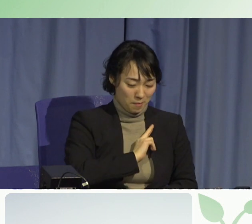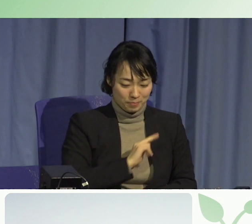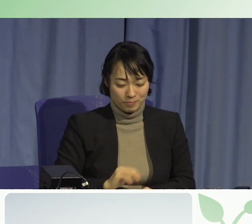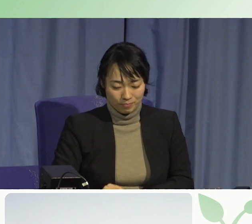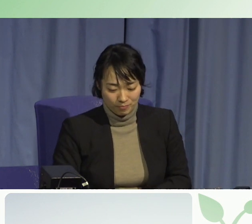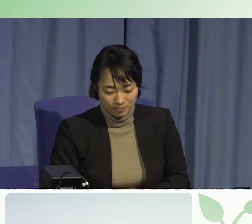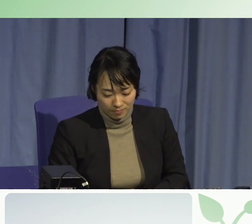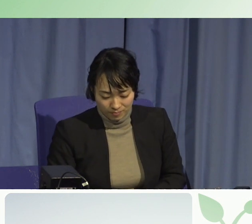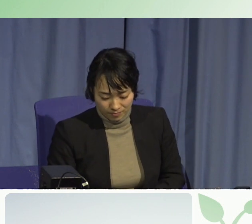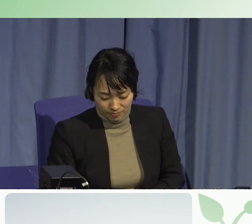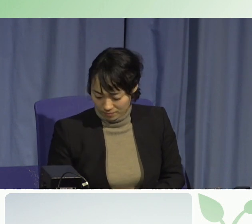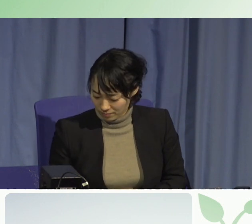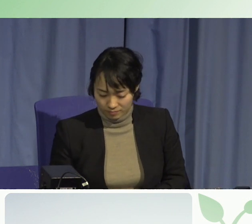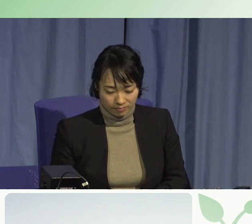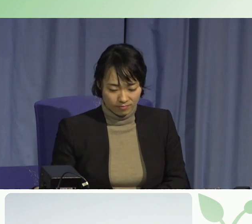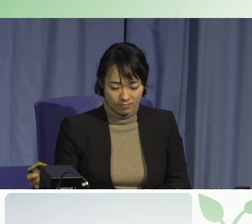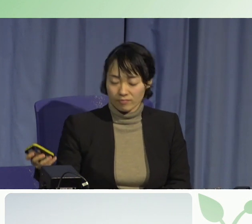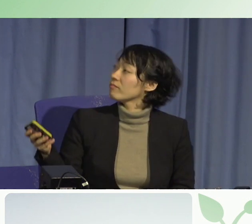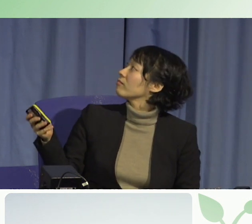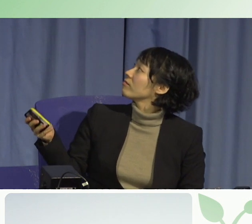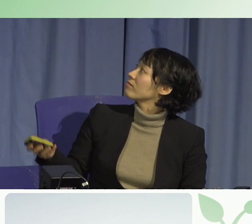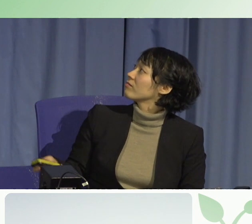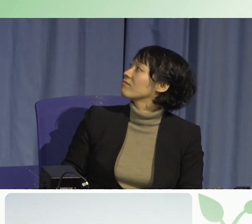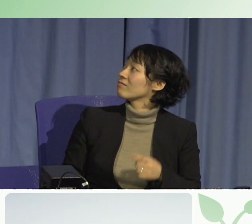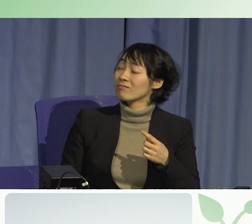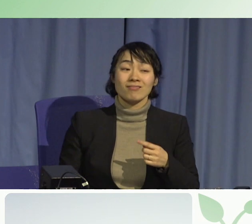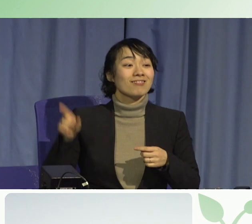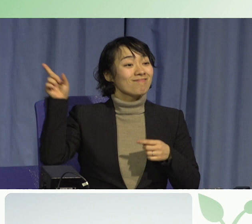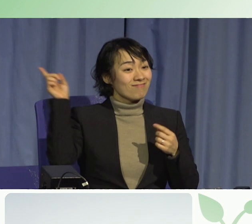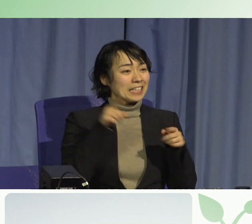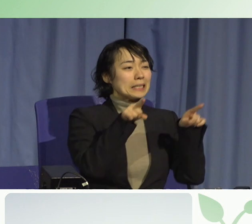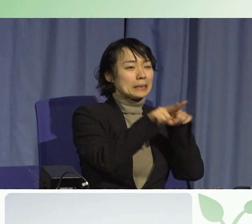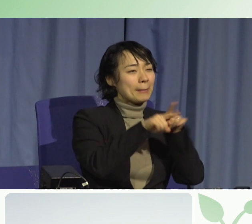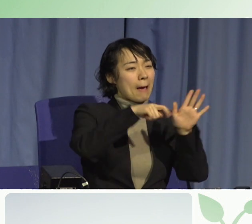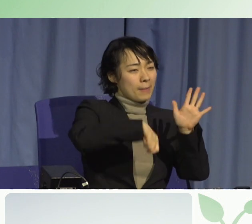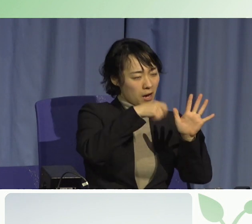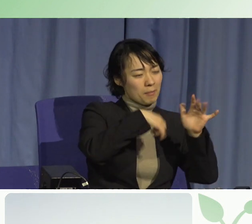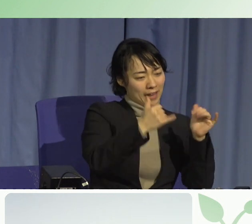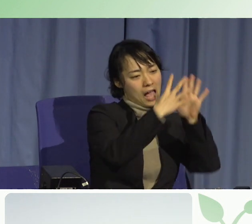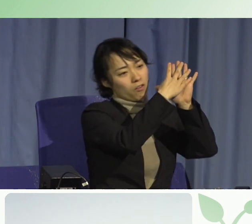and board members of this deaf community and leading the deaf community in Vietnam.